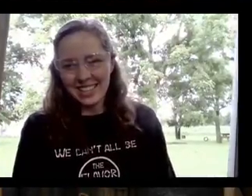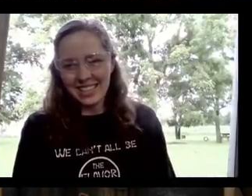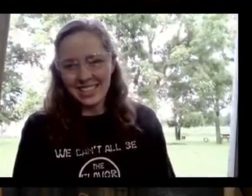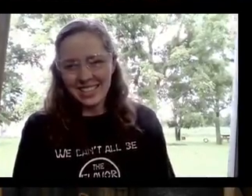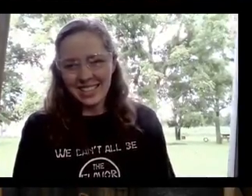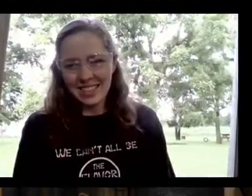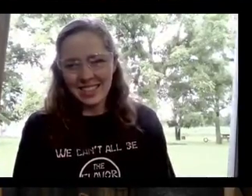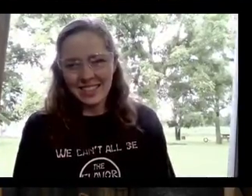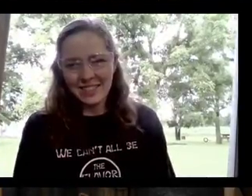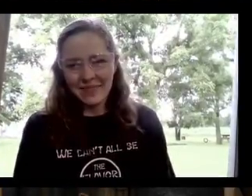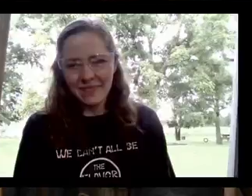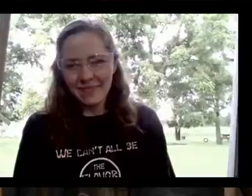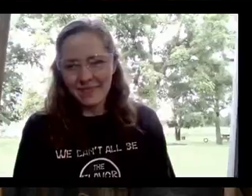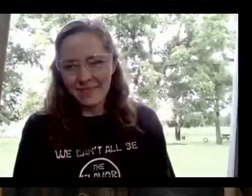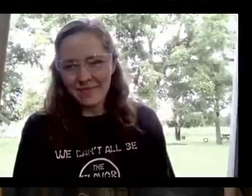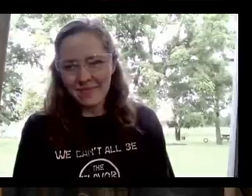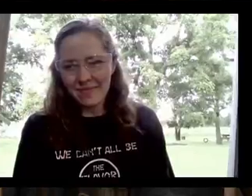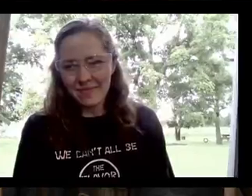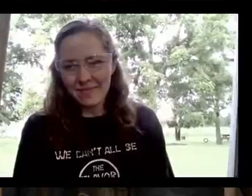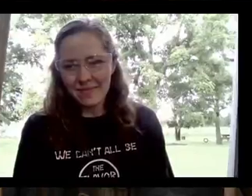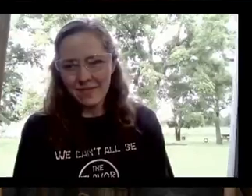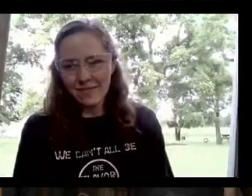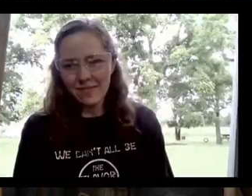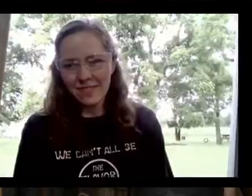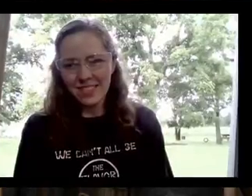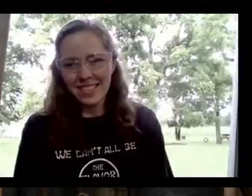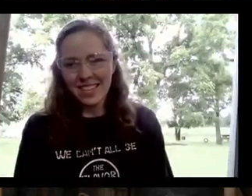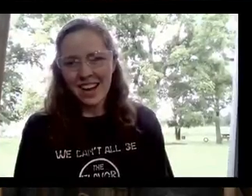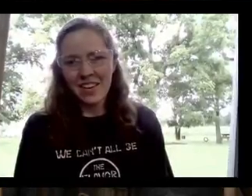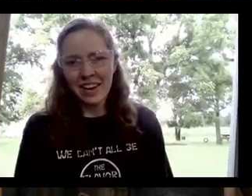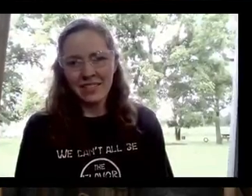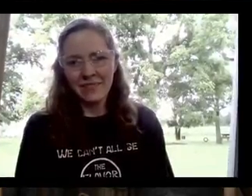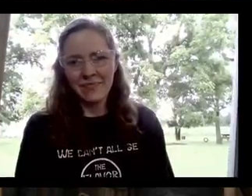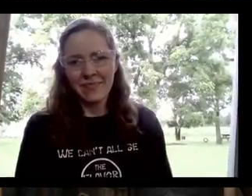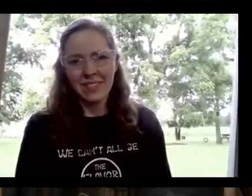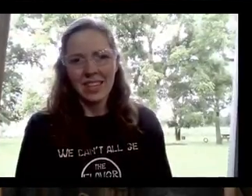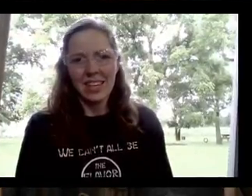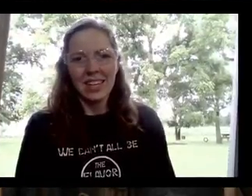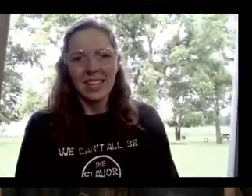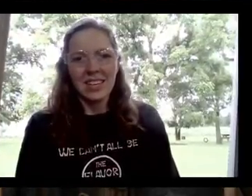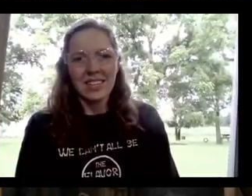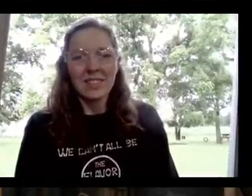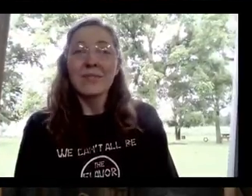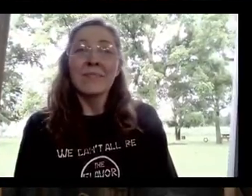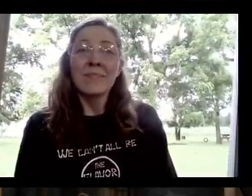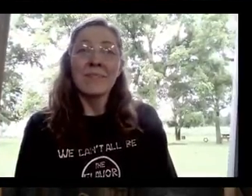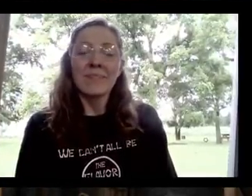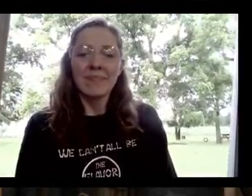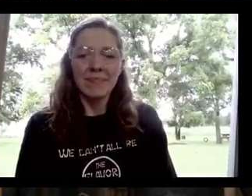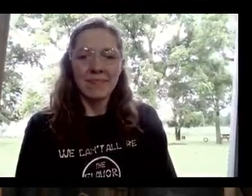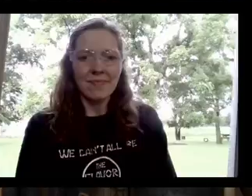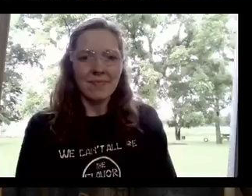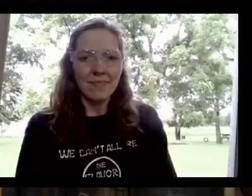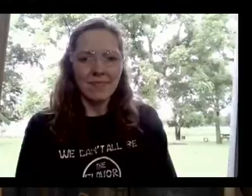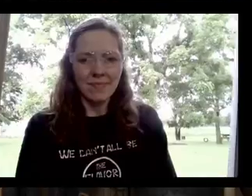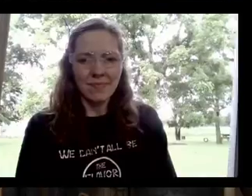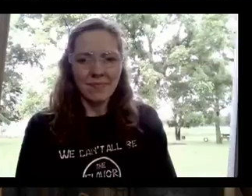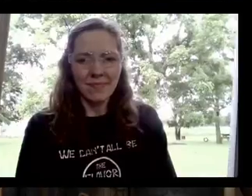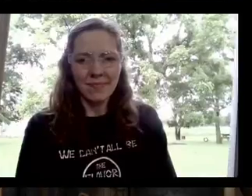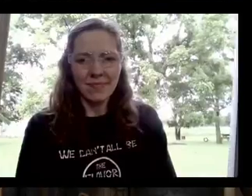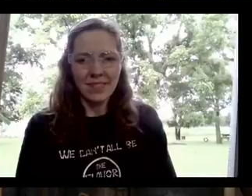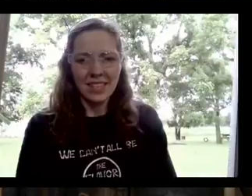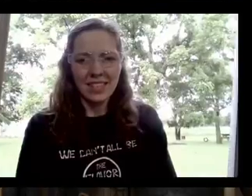right. I think we're almost getting hot here where we can start forging on this, honey. All right. So pick it up just a little higher